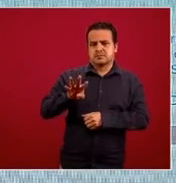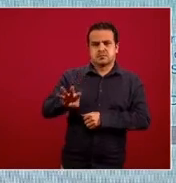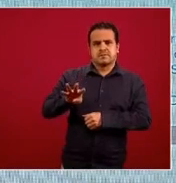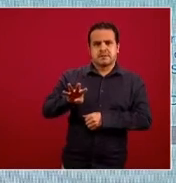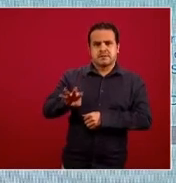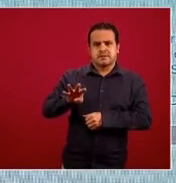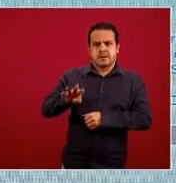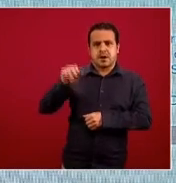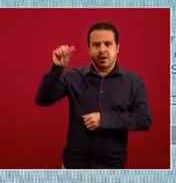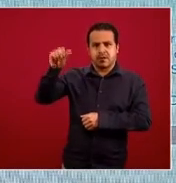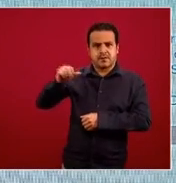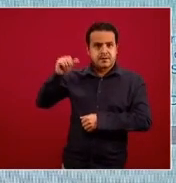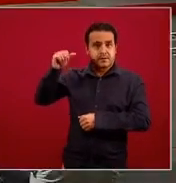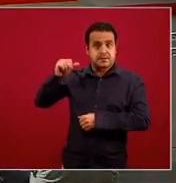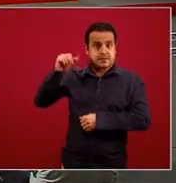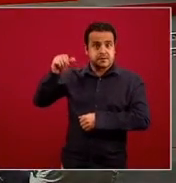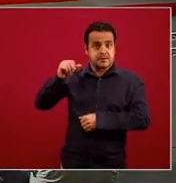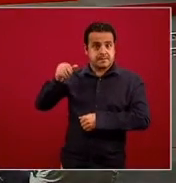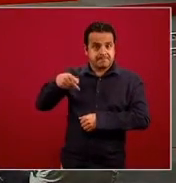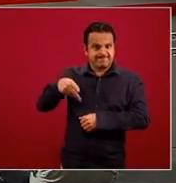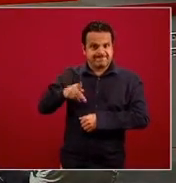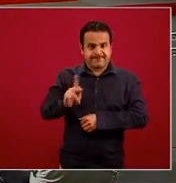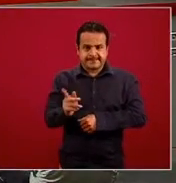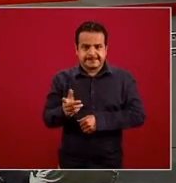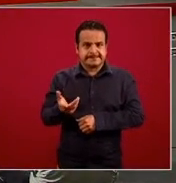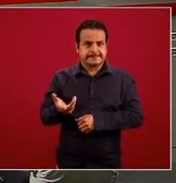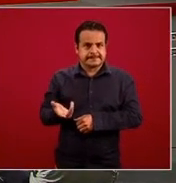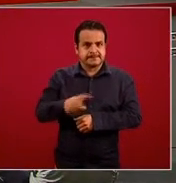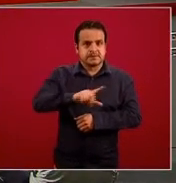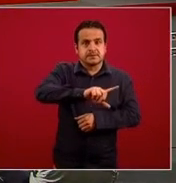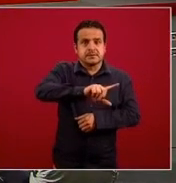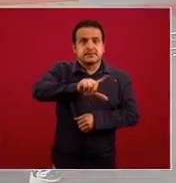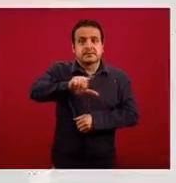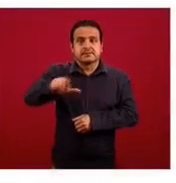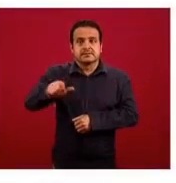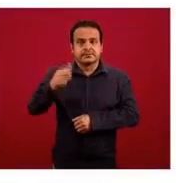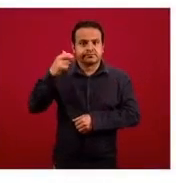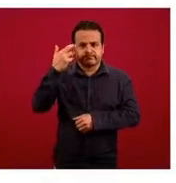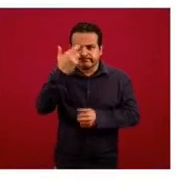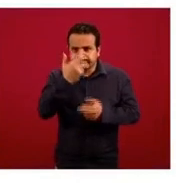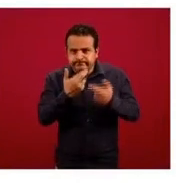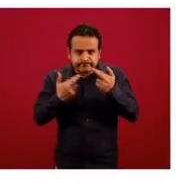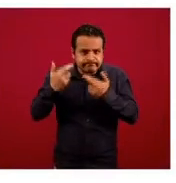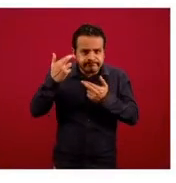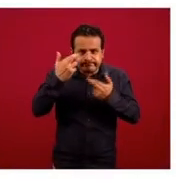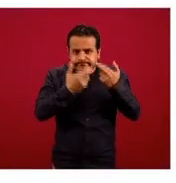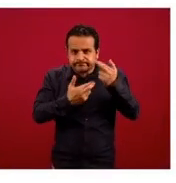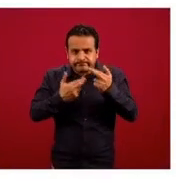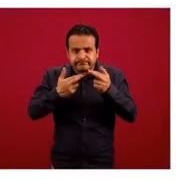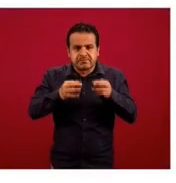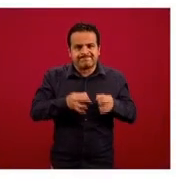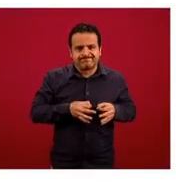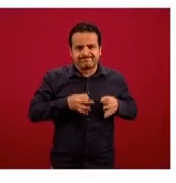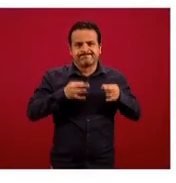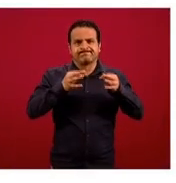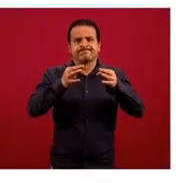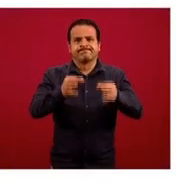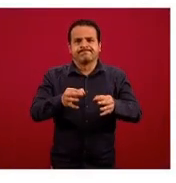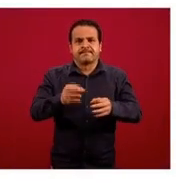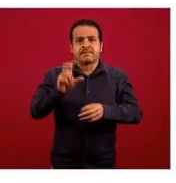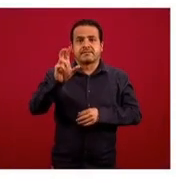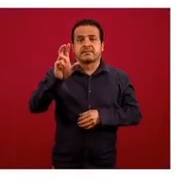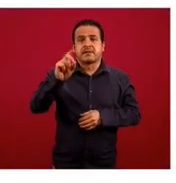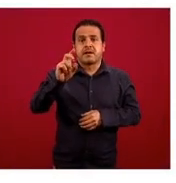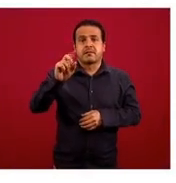Safe Distance Program, we first had thought that this program would end